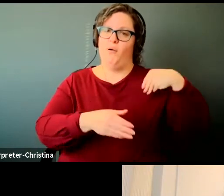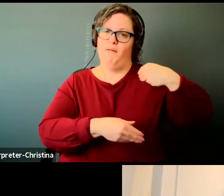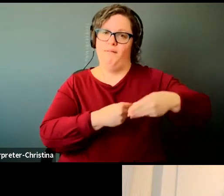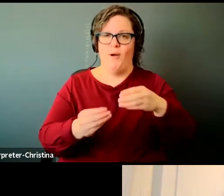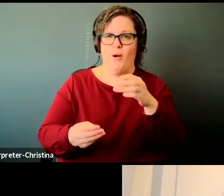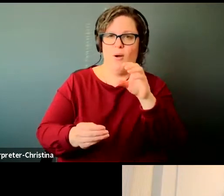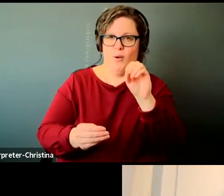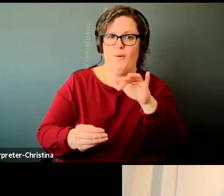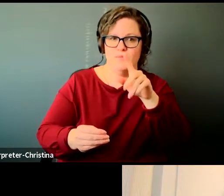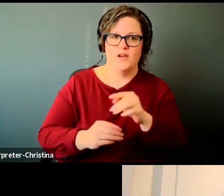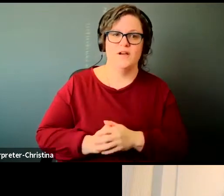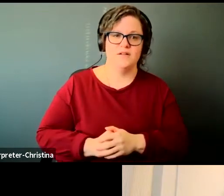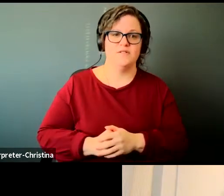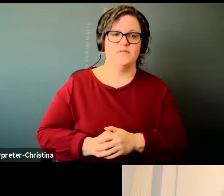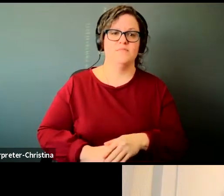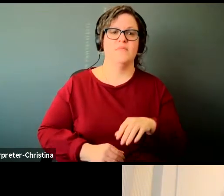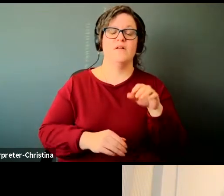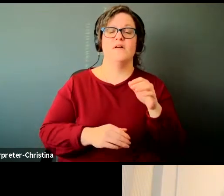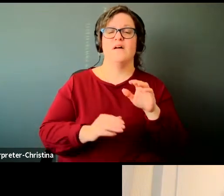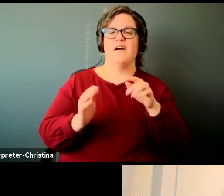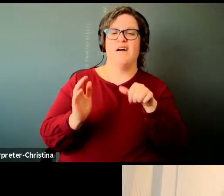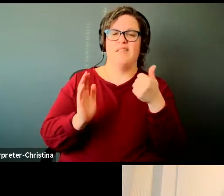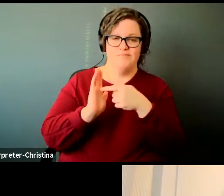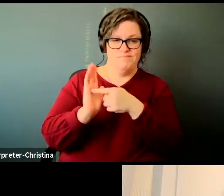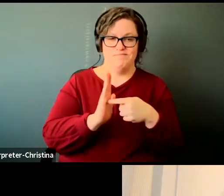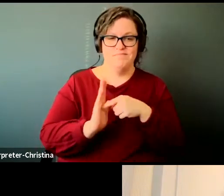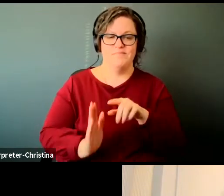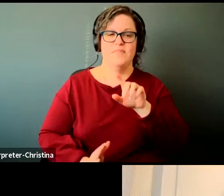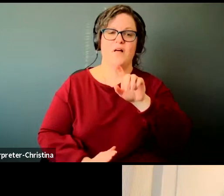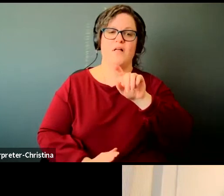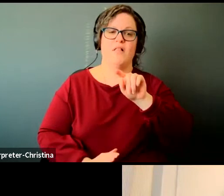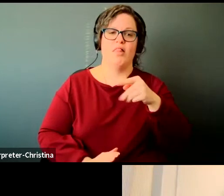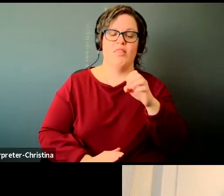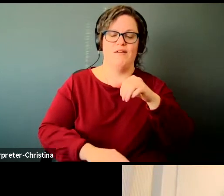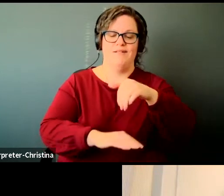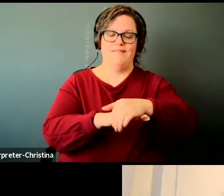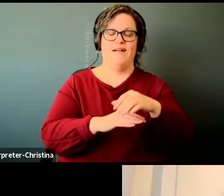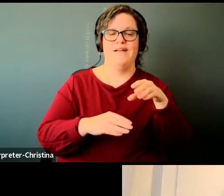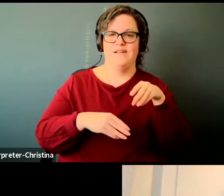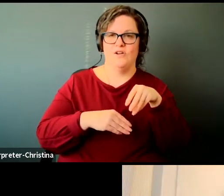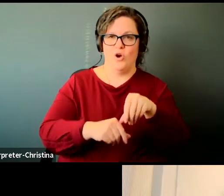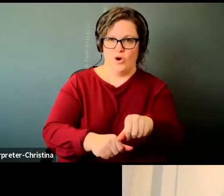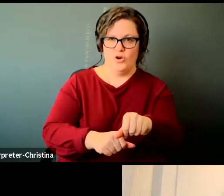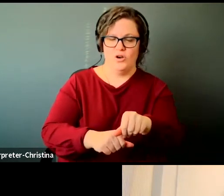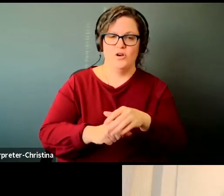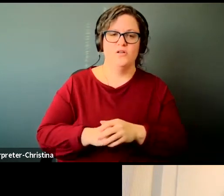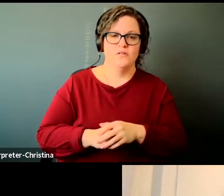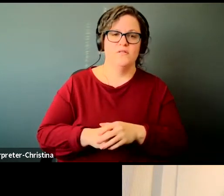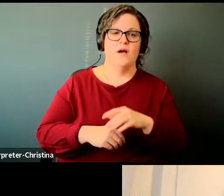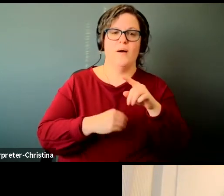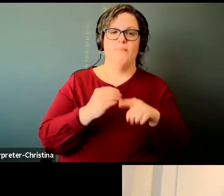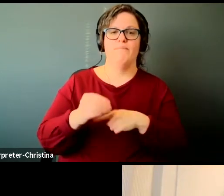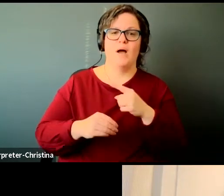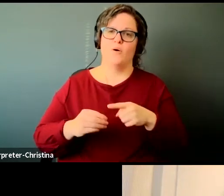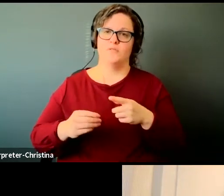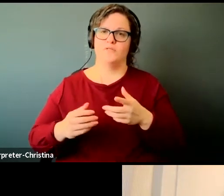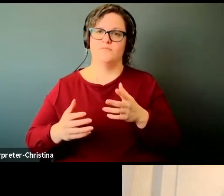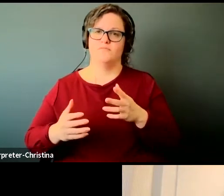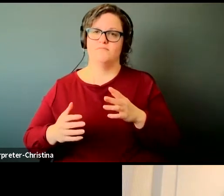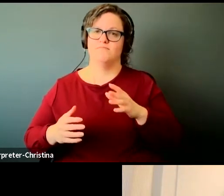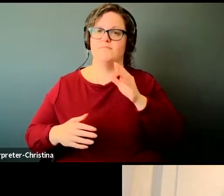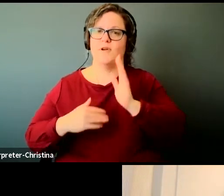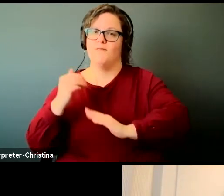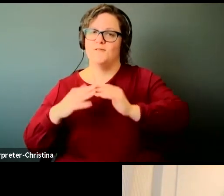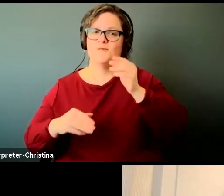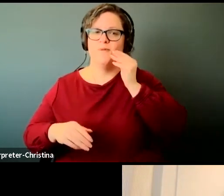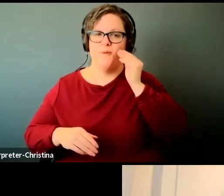video about mortality, love, and the comforts of home. And Cause to Become, which is curated by the School of Art Gallery's Young Canada